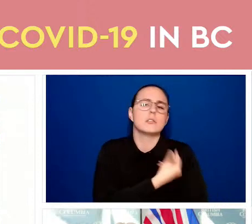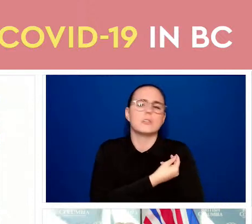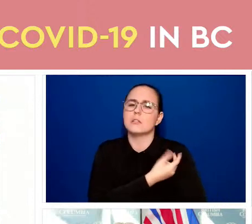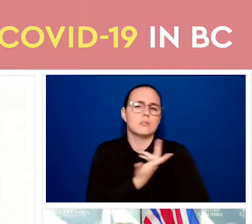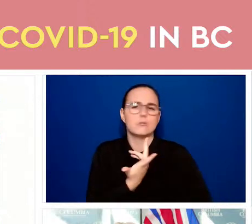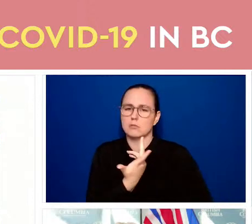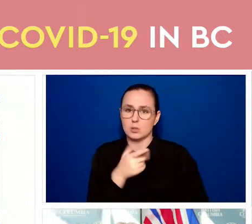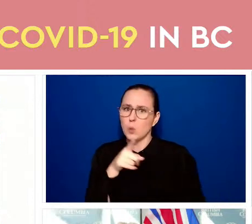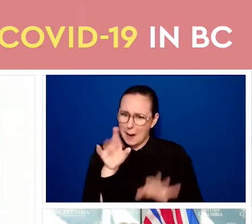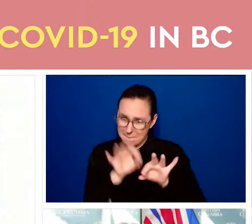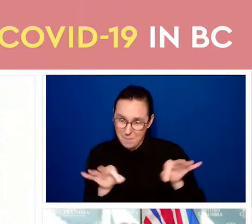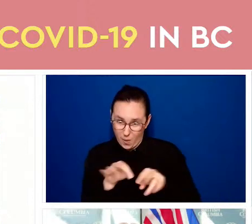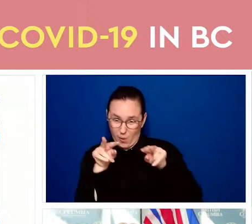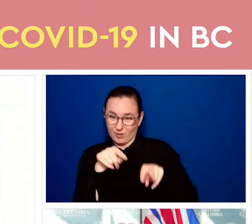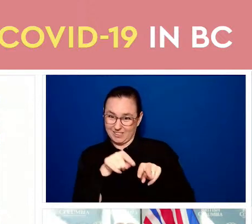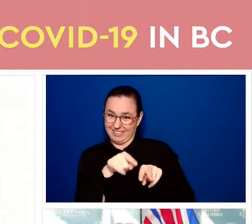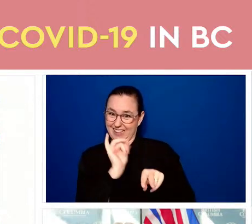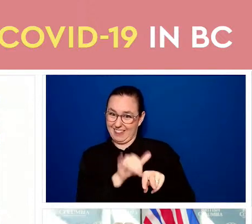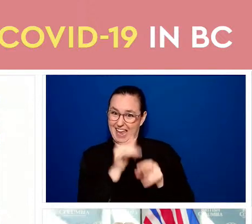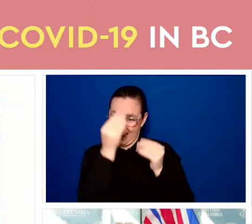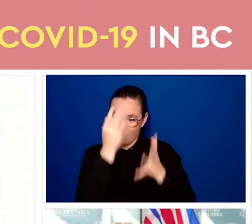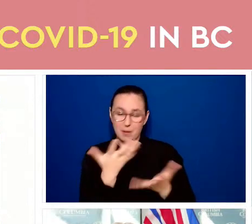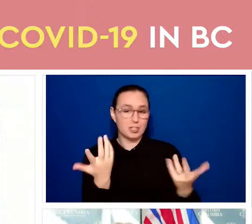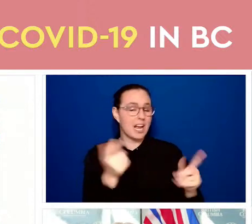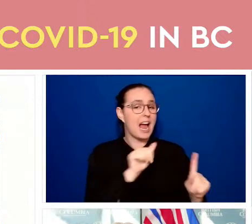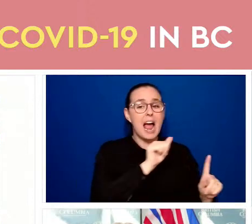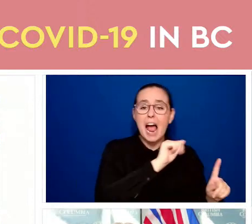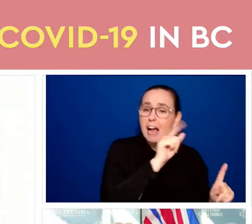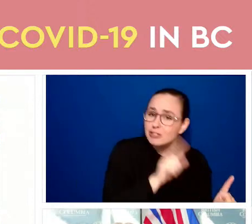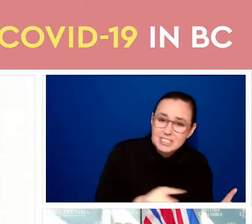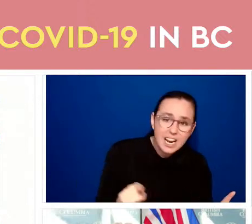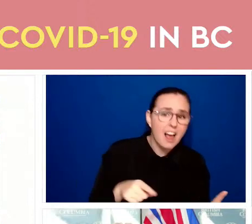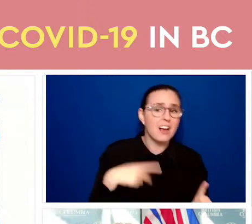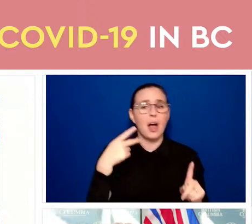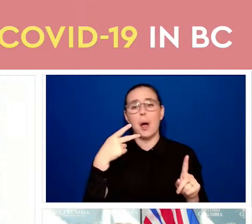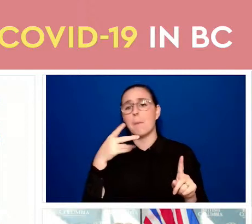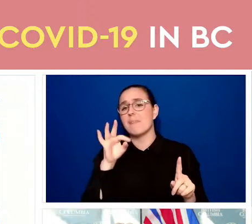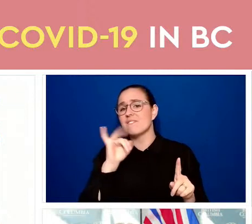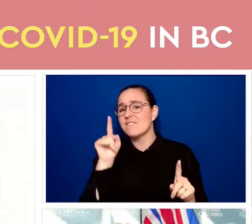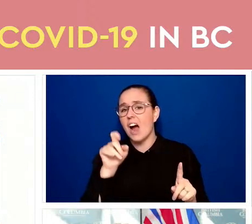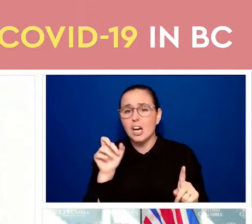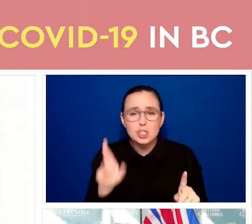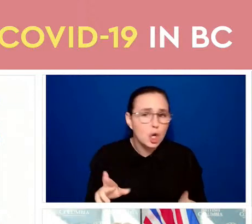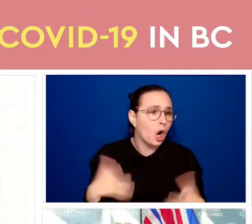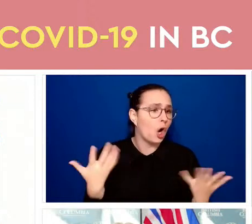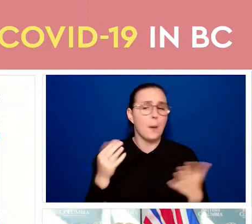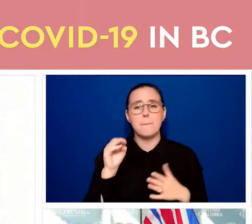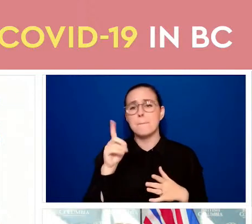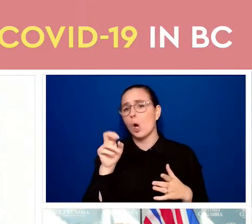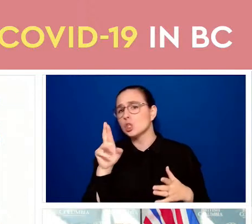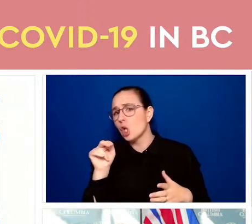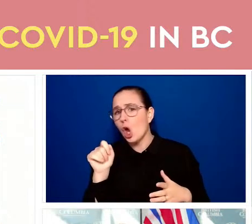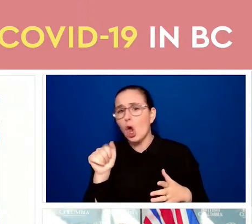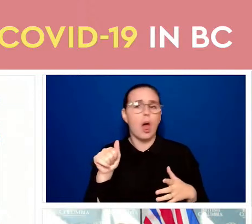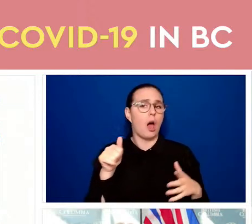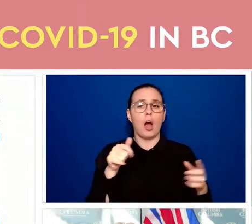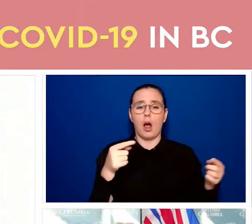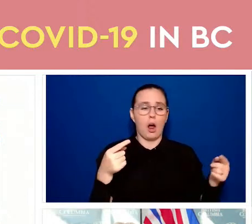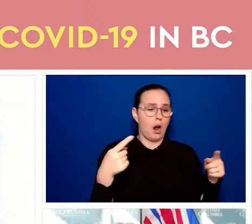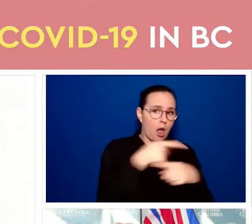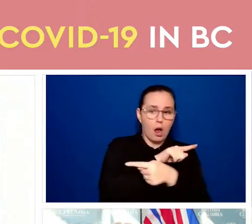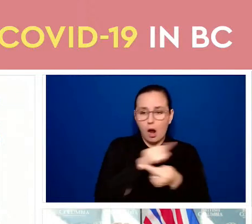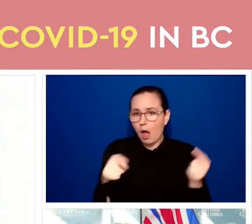2 doses of AstraZeneca, whether you got a combination of Pfizer, Moderna, Moderna, Pfizer,